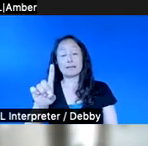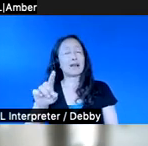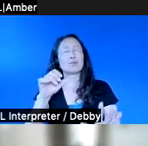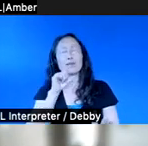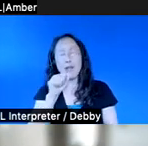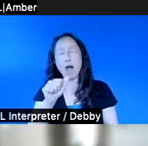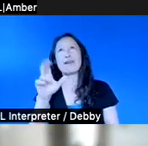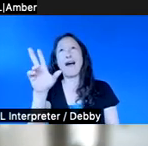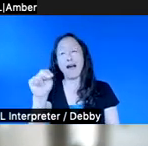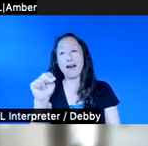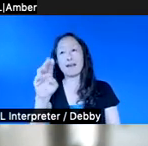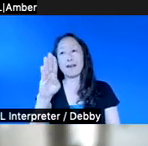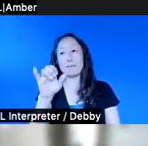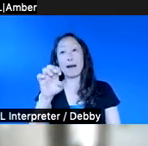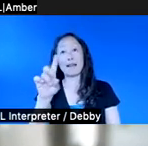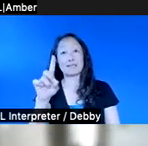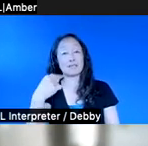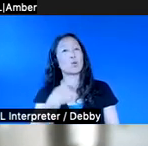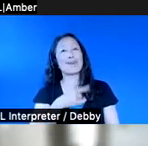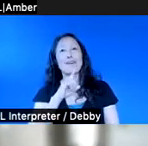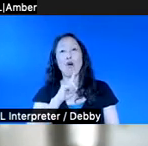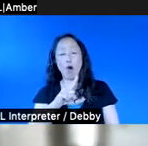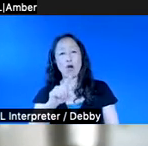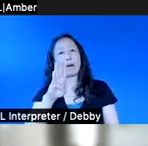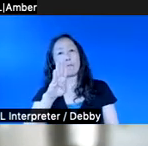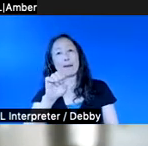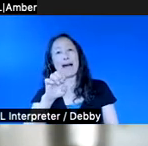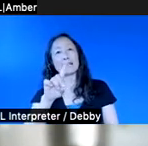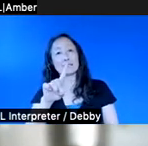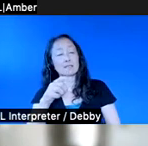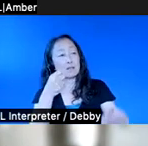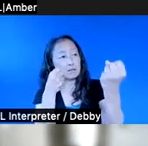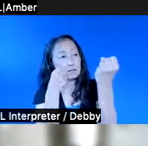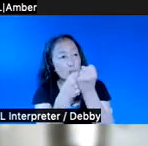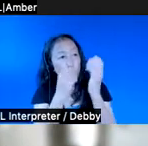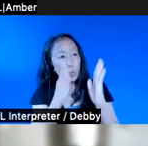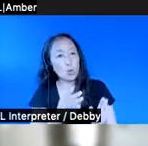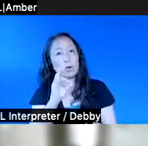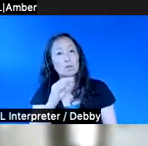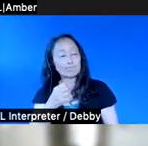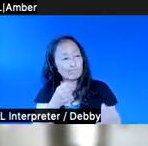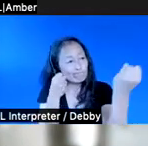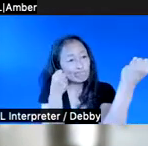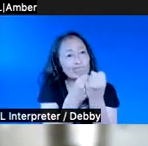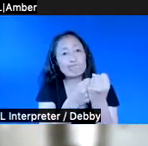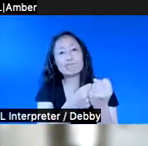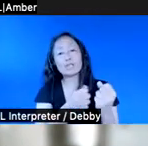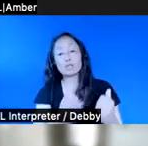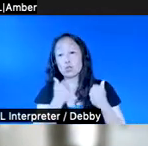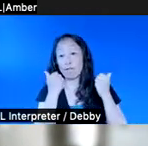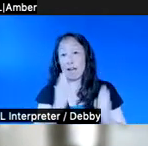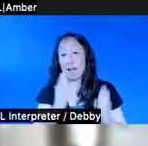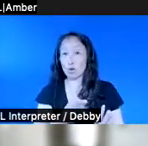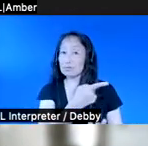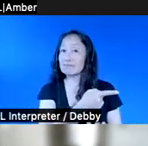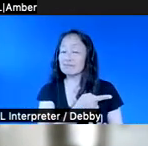it's really, really important to remember that. We are there to support them. And